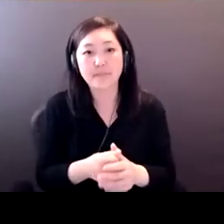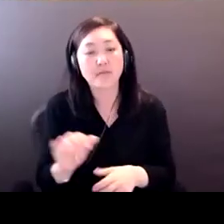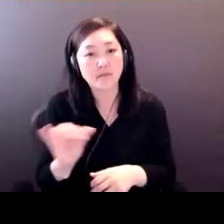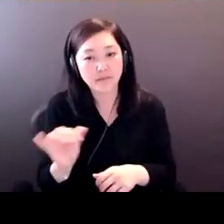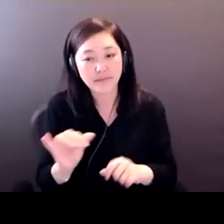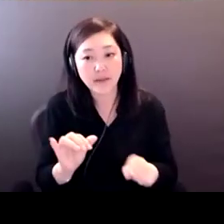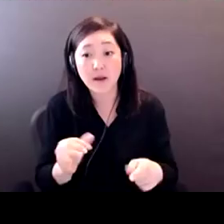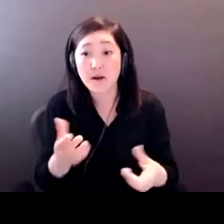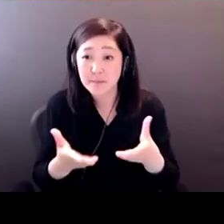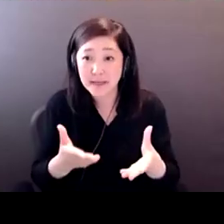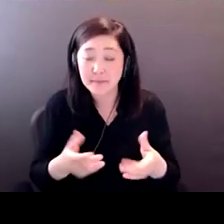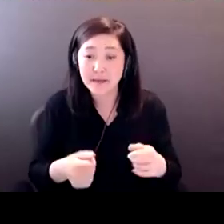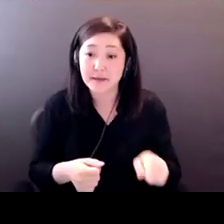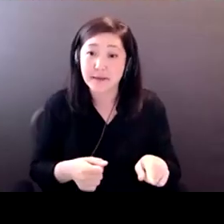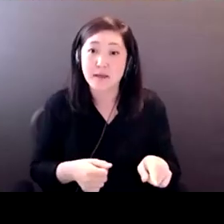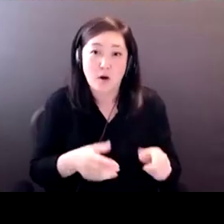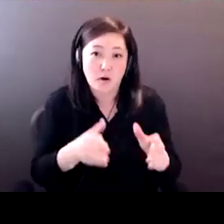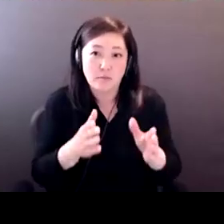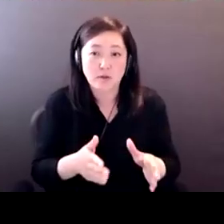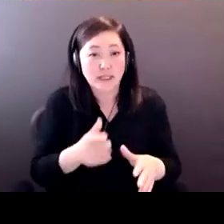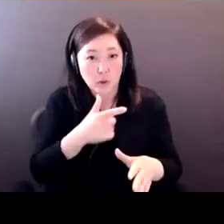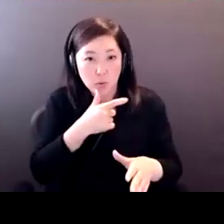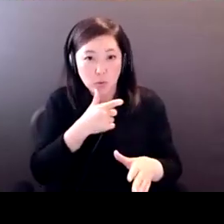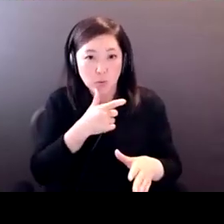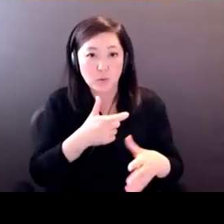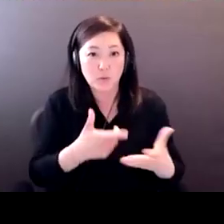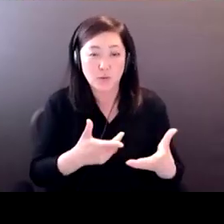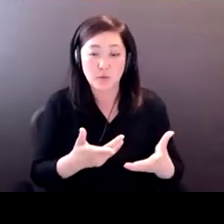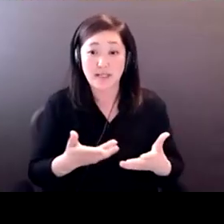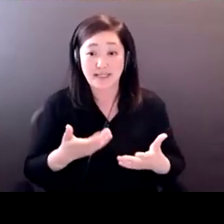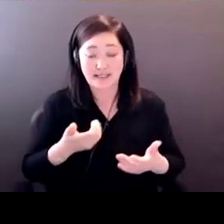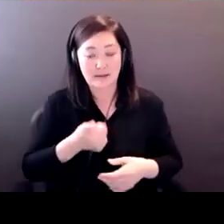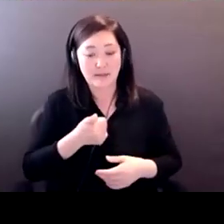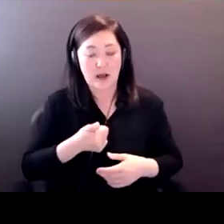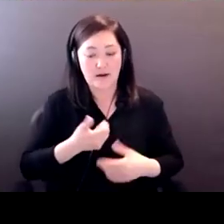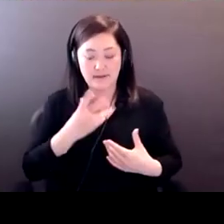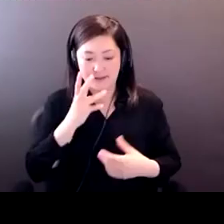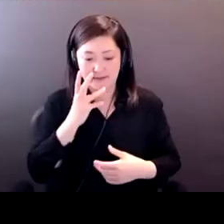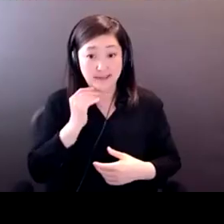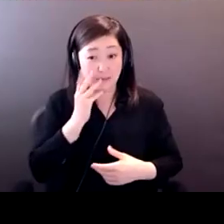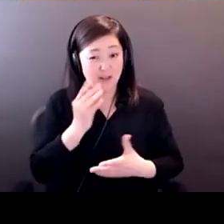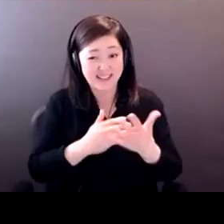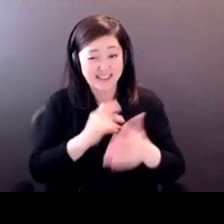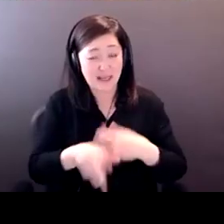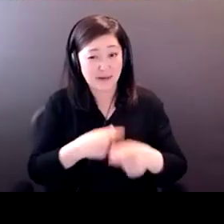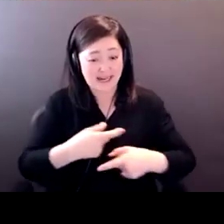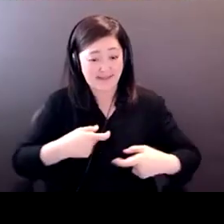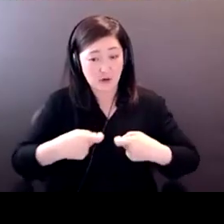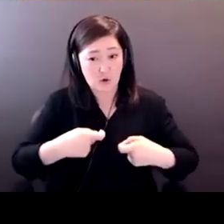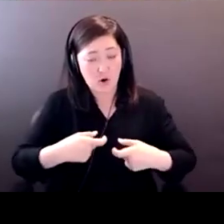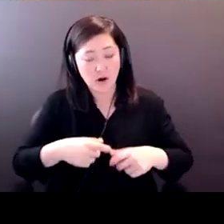or may be enacting coercive control, to really increase their awareness, to ask questions, to